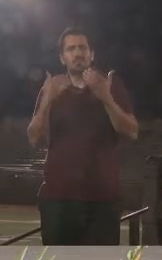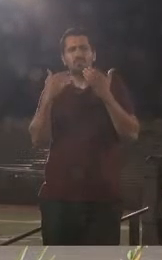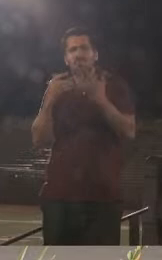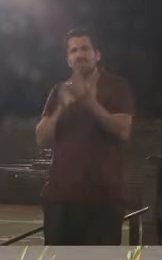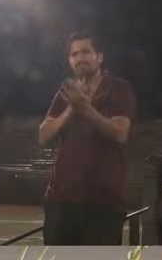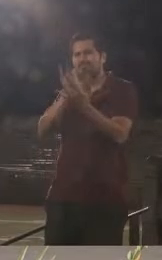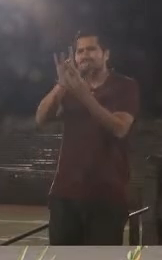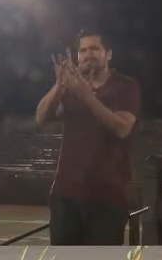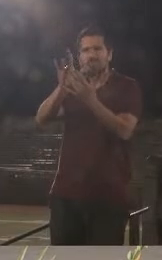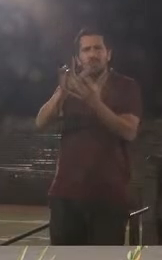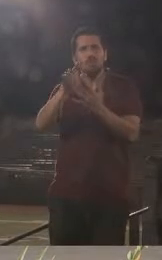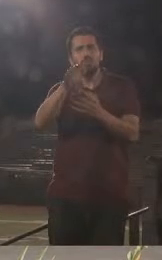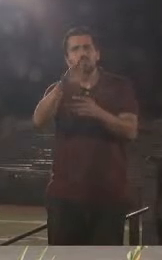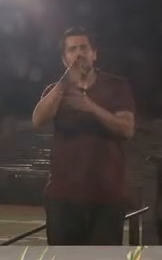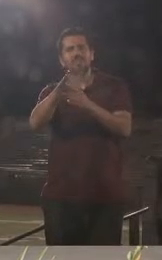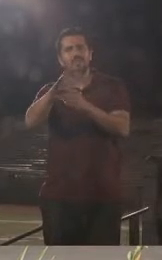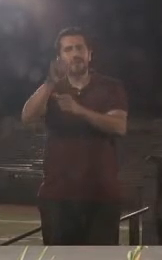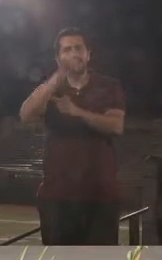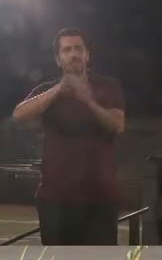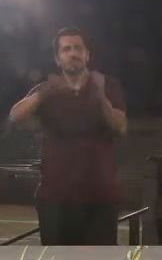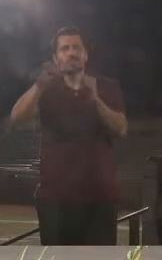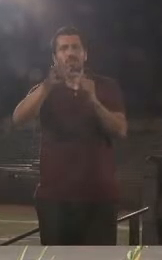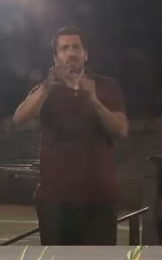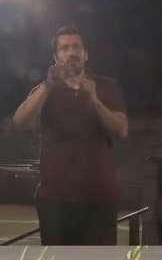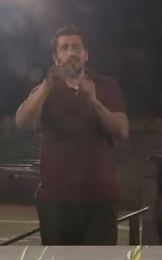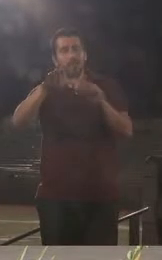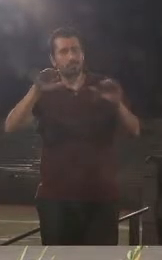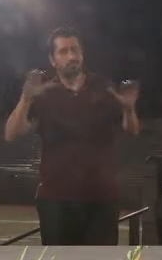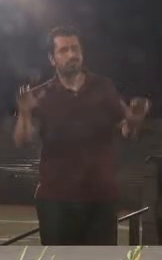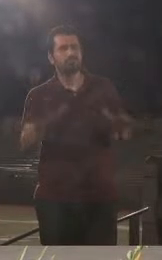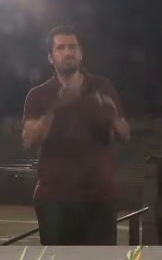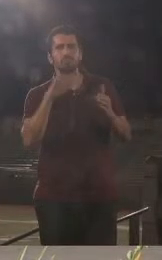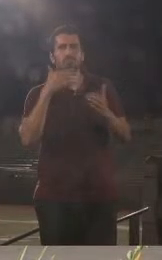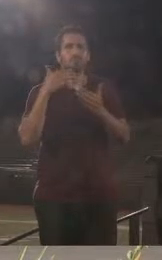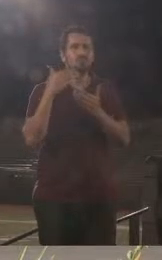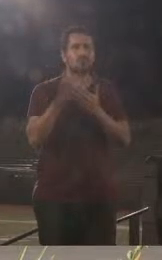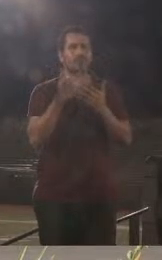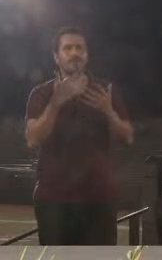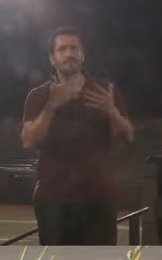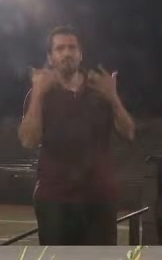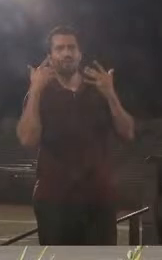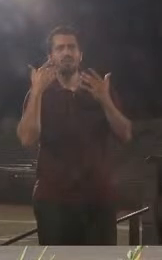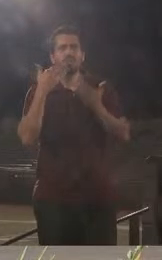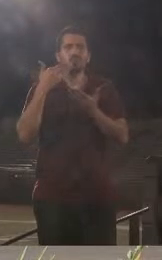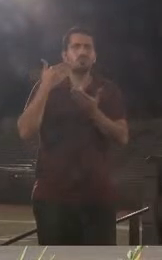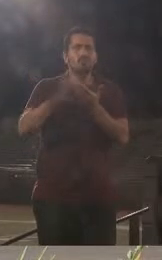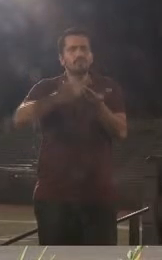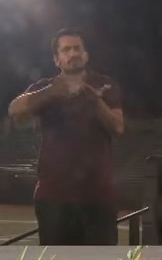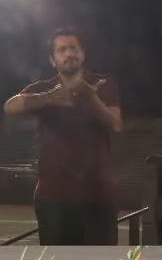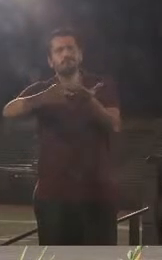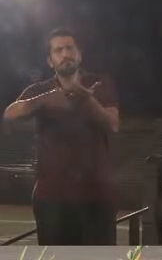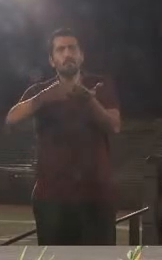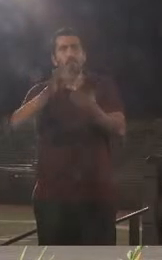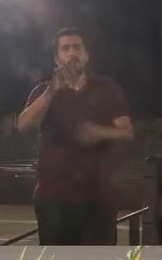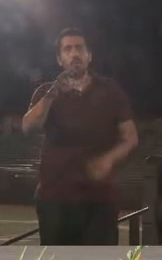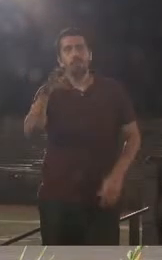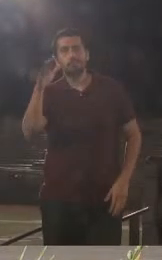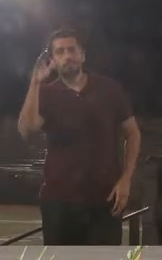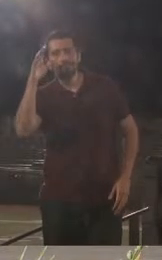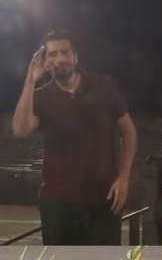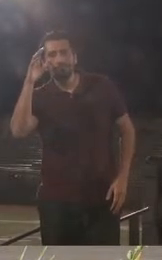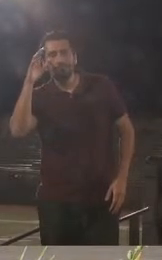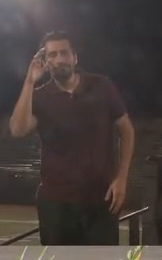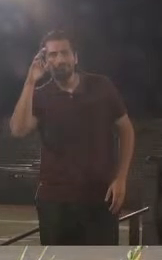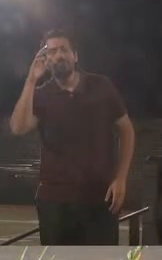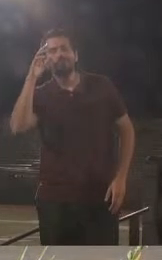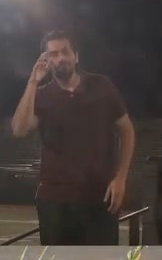another. A simple act of kindness, a genuine conversation, or a listening ear can make an immense